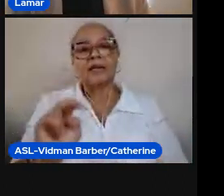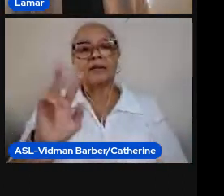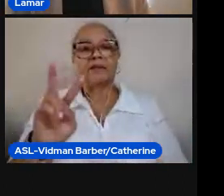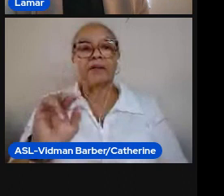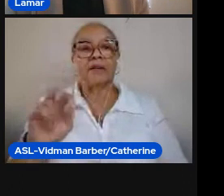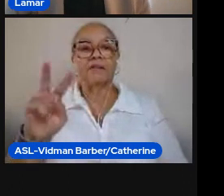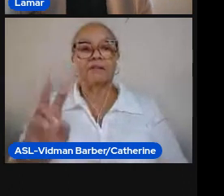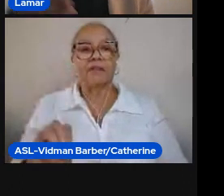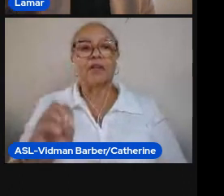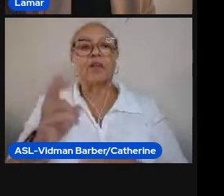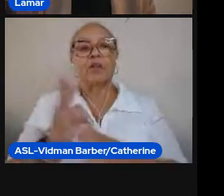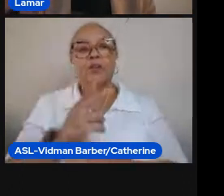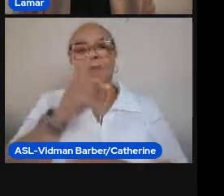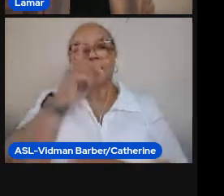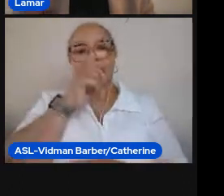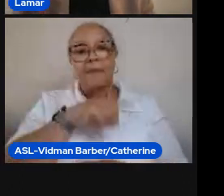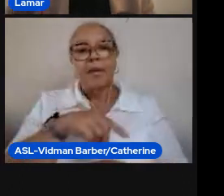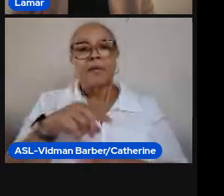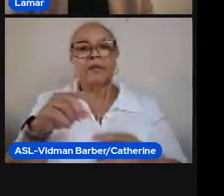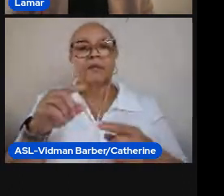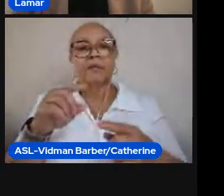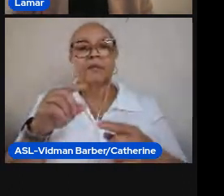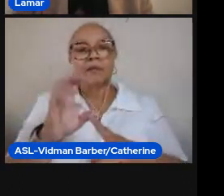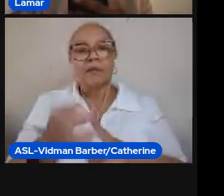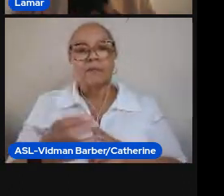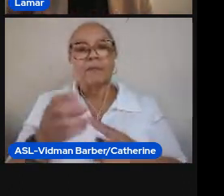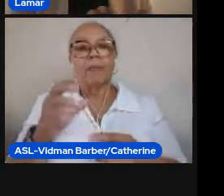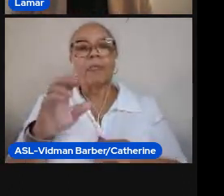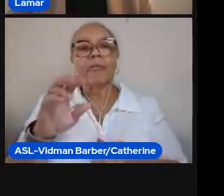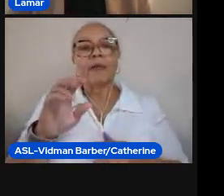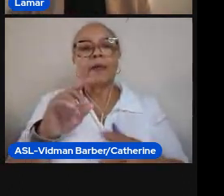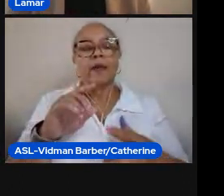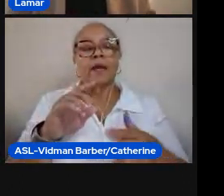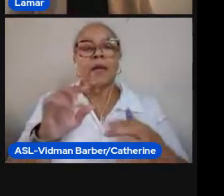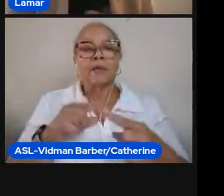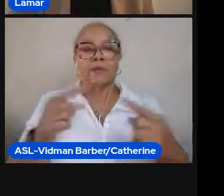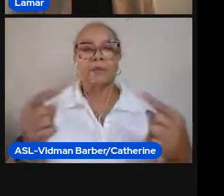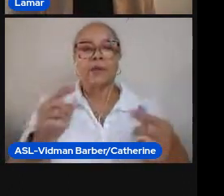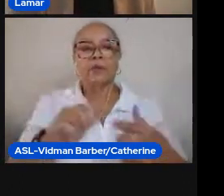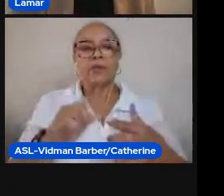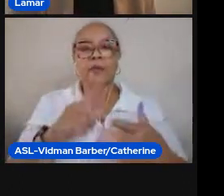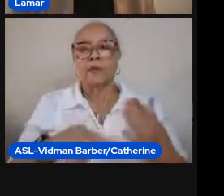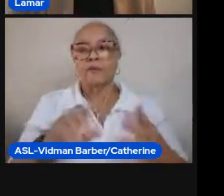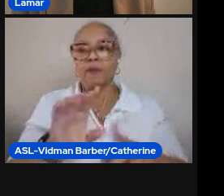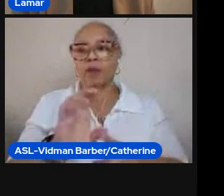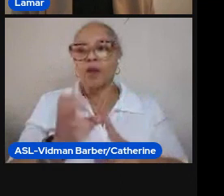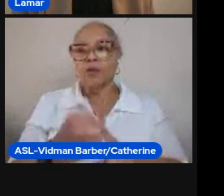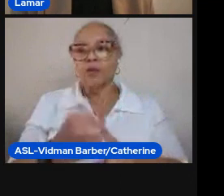colonization model versus GBS grown in the lab in vivo, which is under normal culture medium.